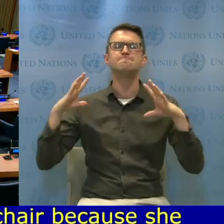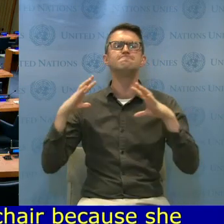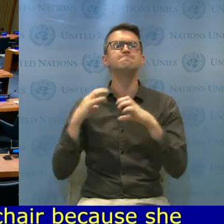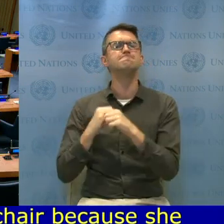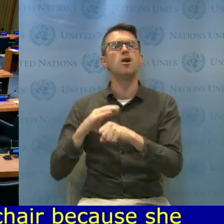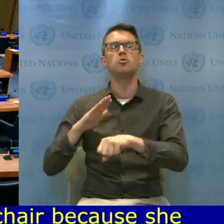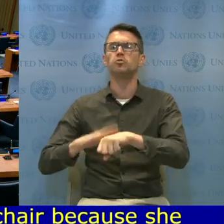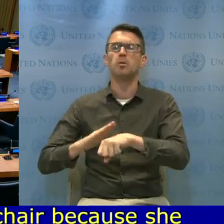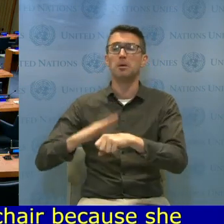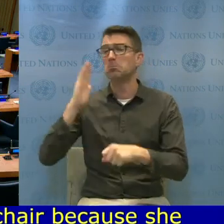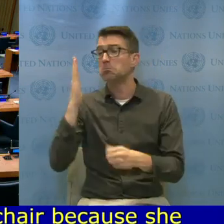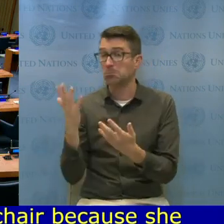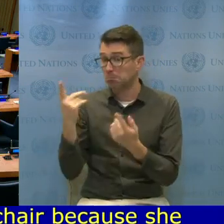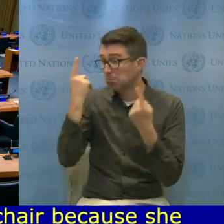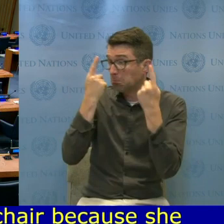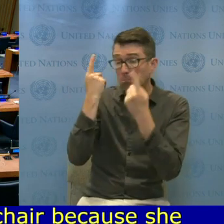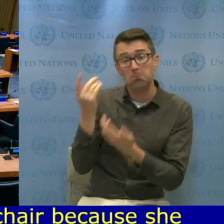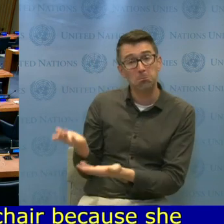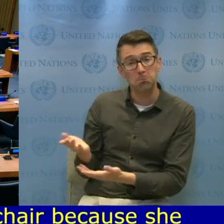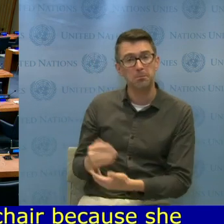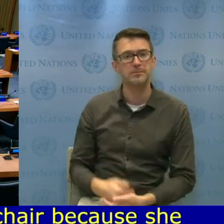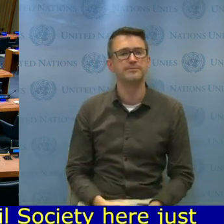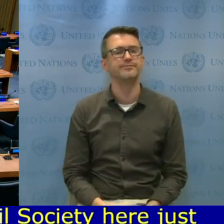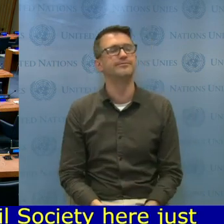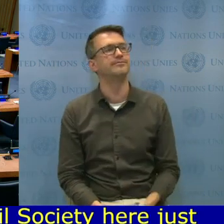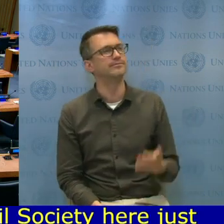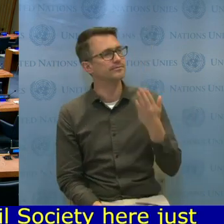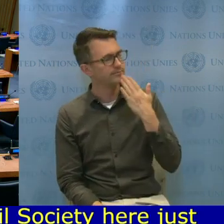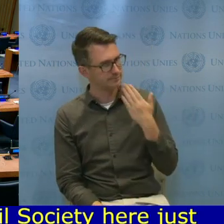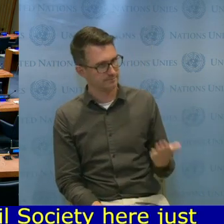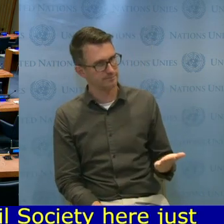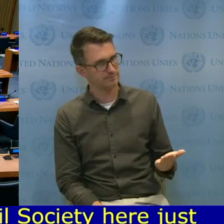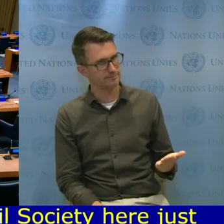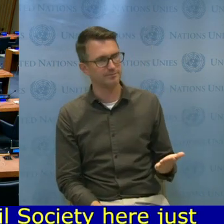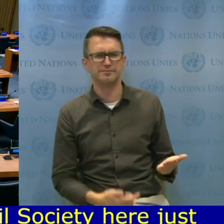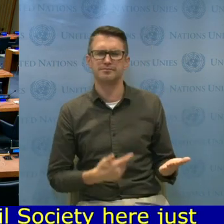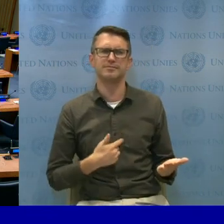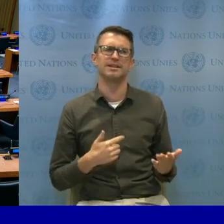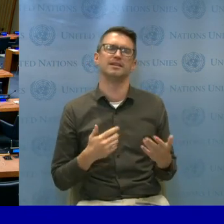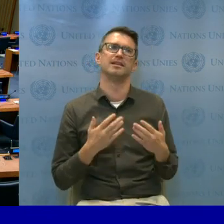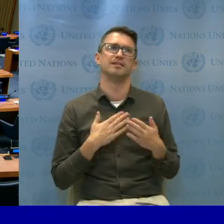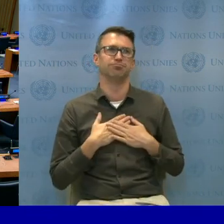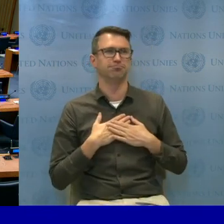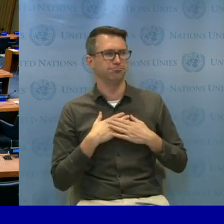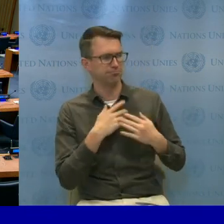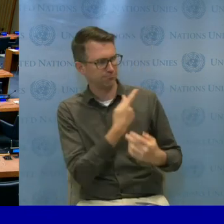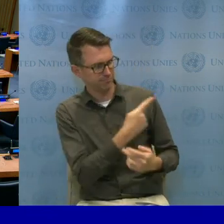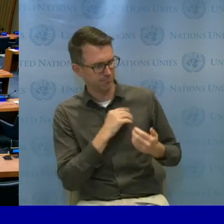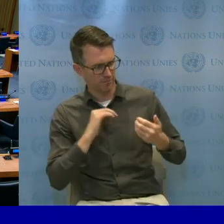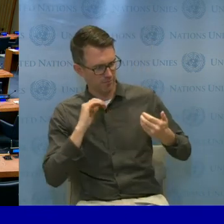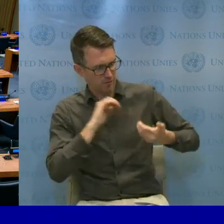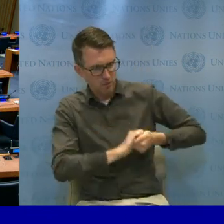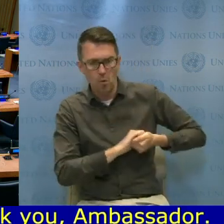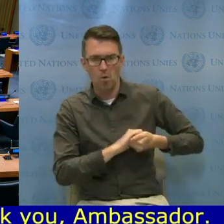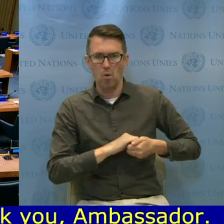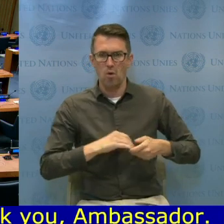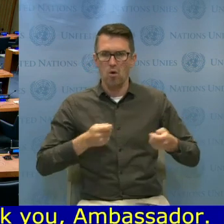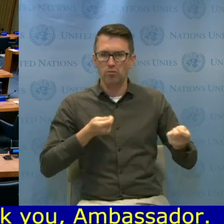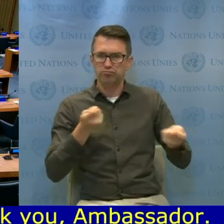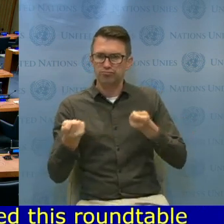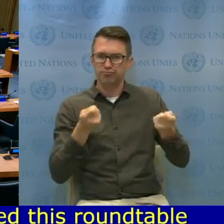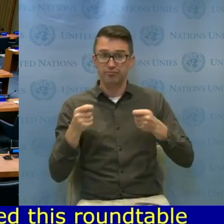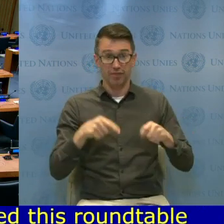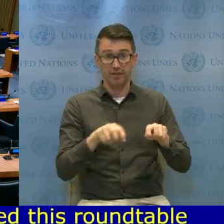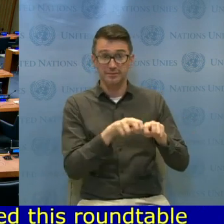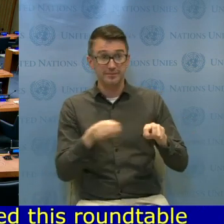Thank you, Ambassador Bogyay. It's an honour to have co-chaired this roundtable with you. Leaving no one behind in the 2030